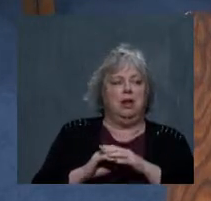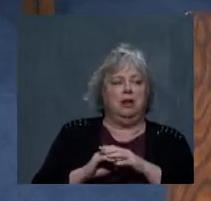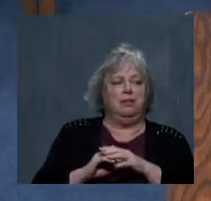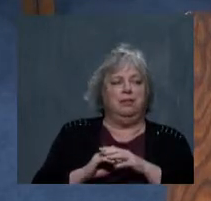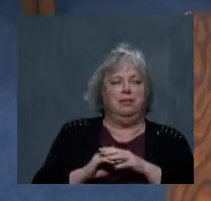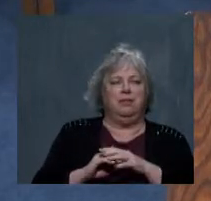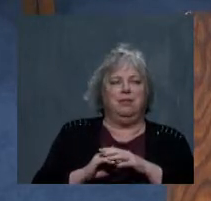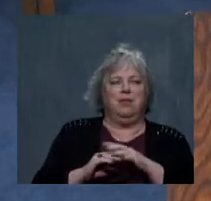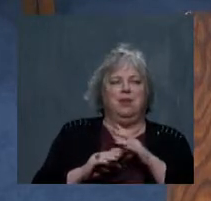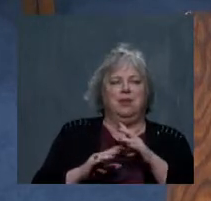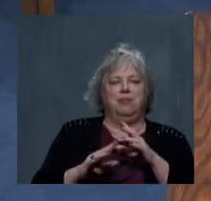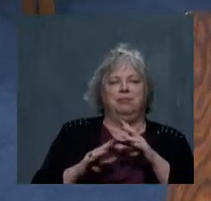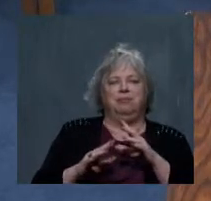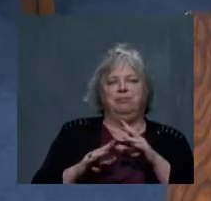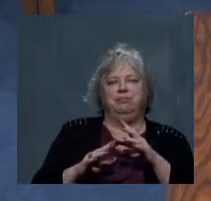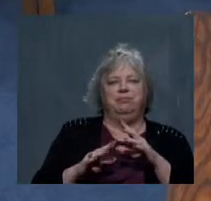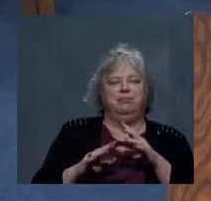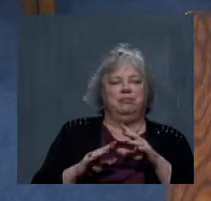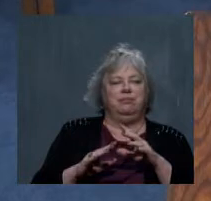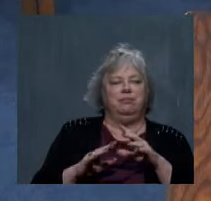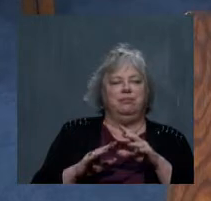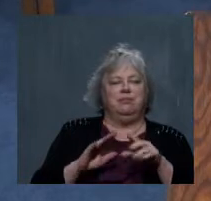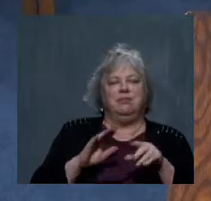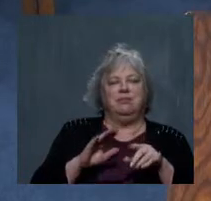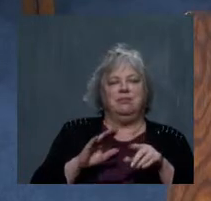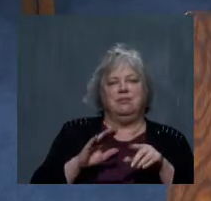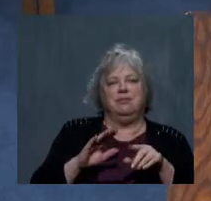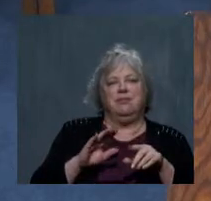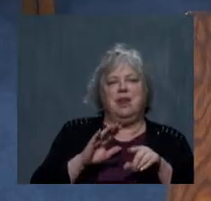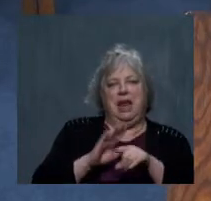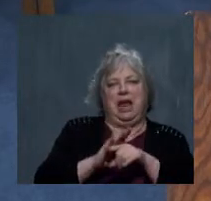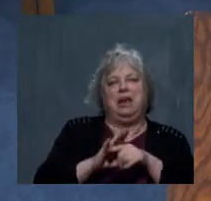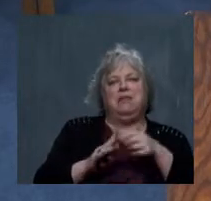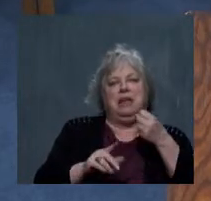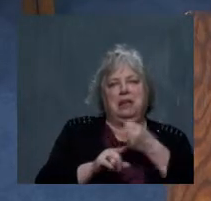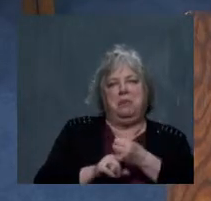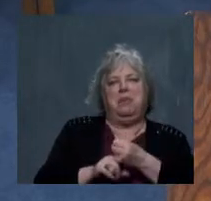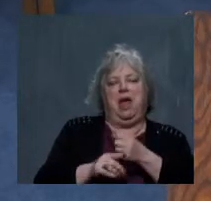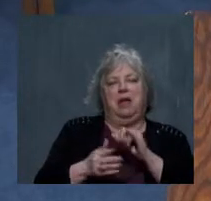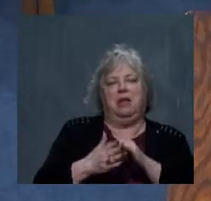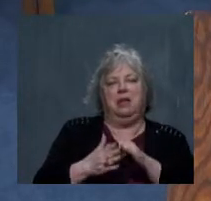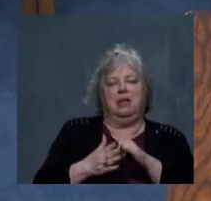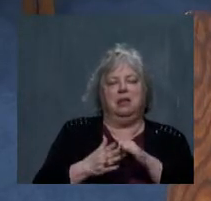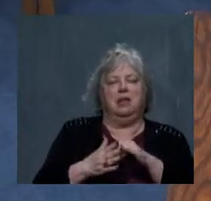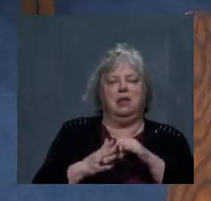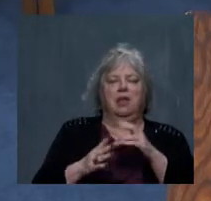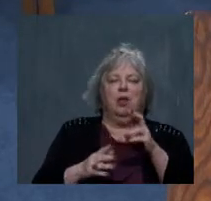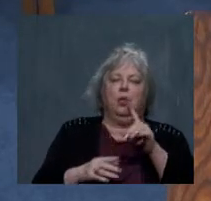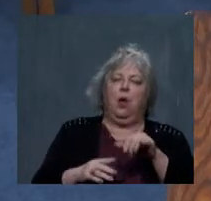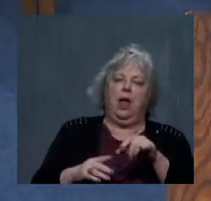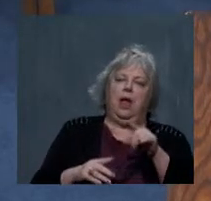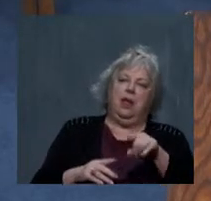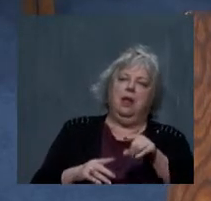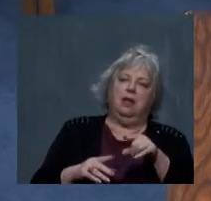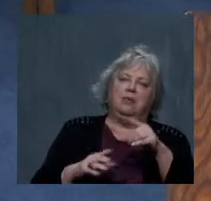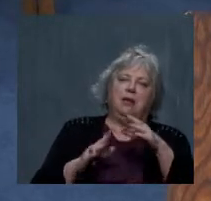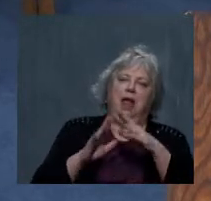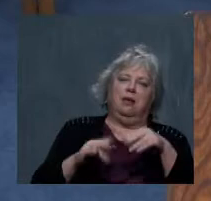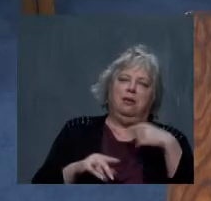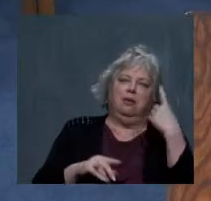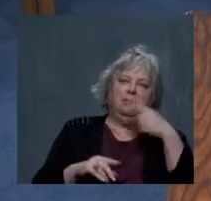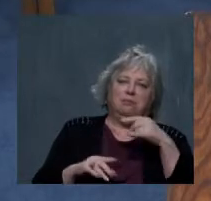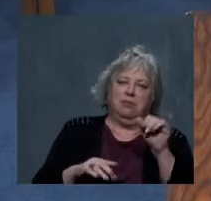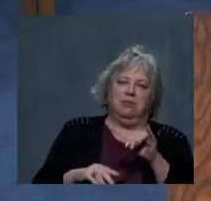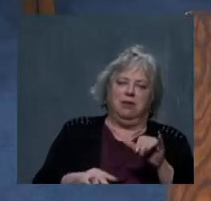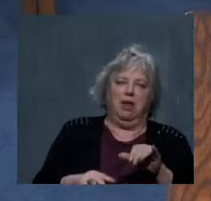the appearance of the dwelling, especially if affecting my property.